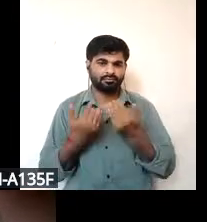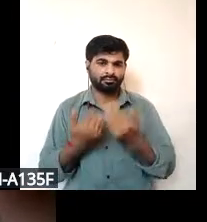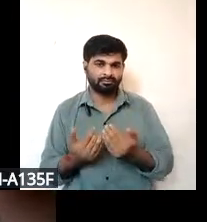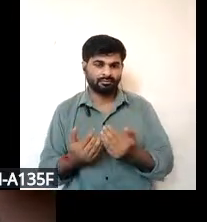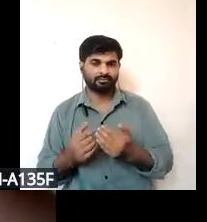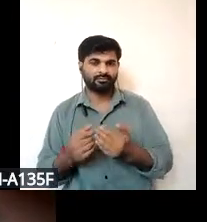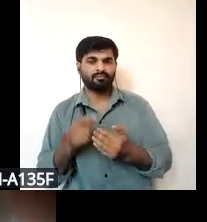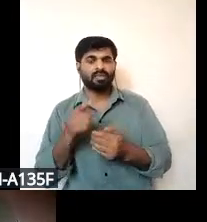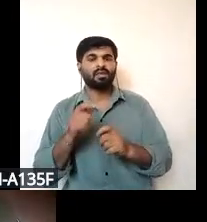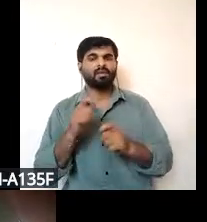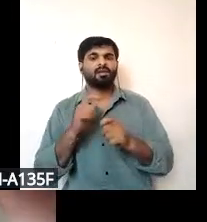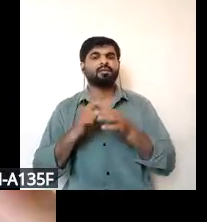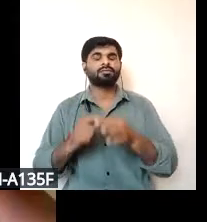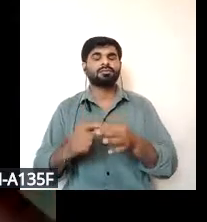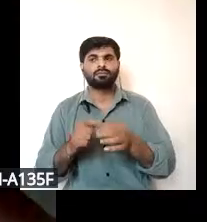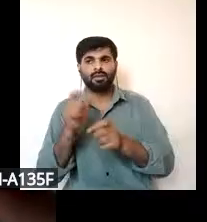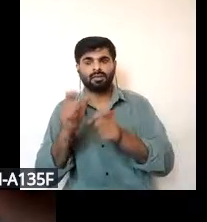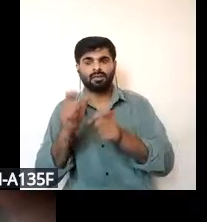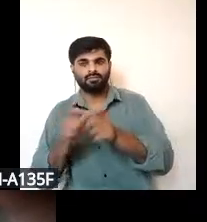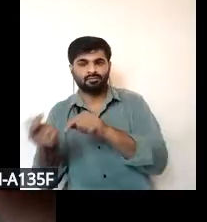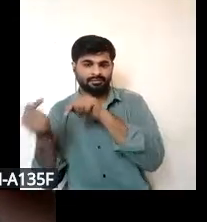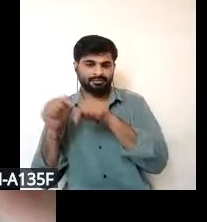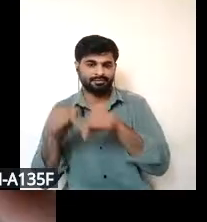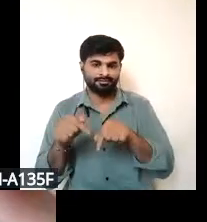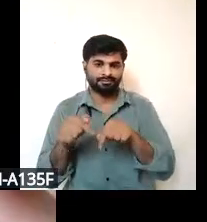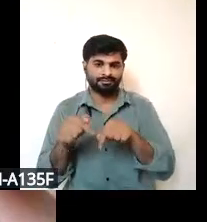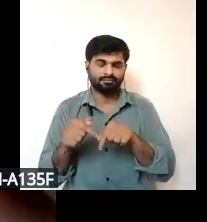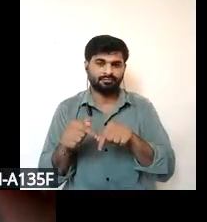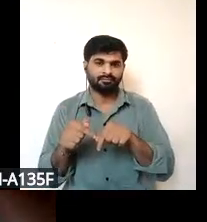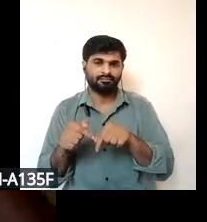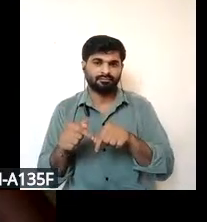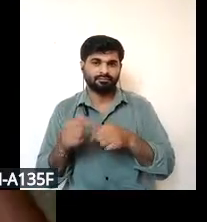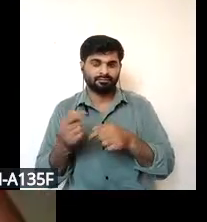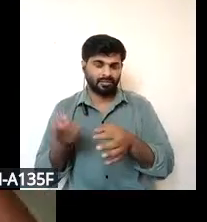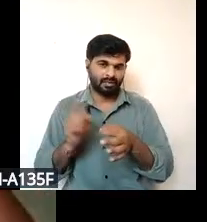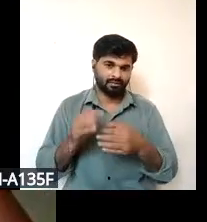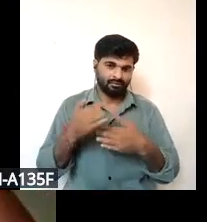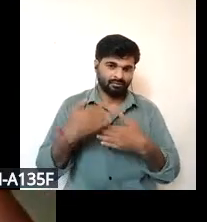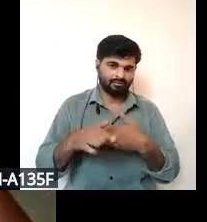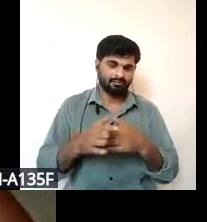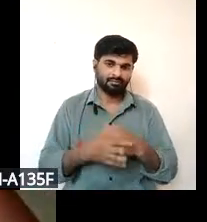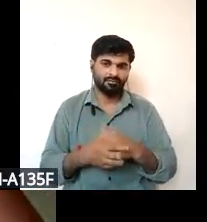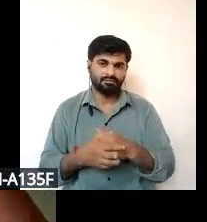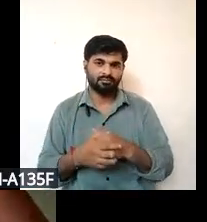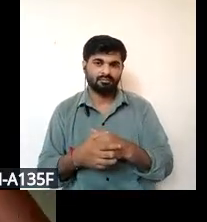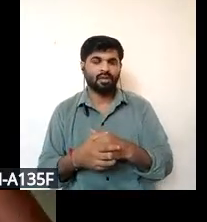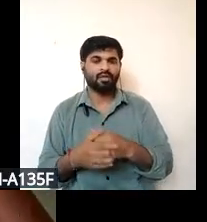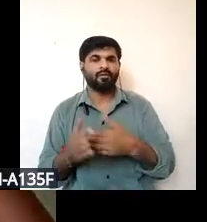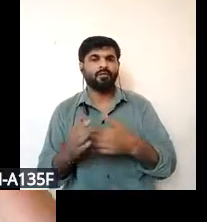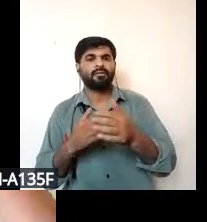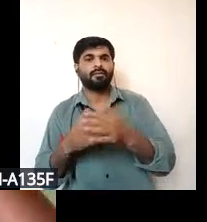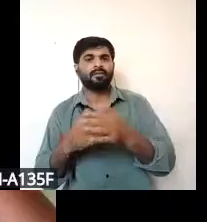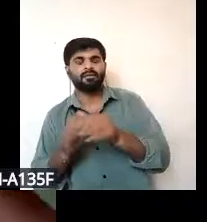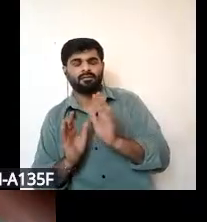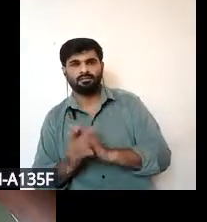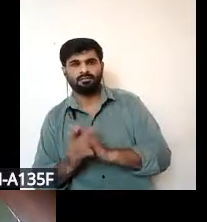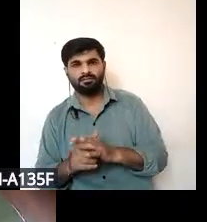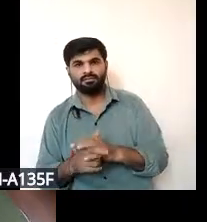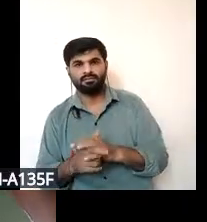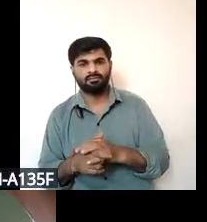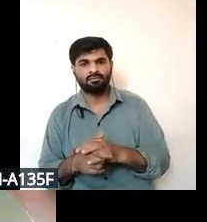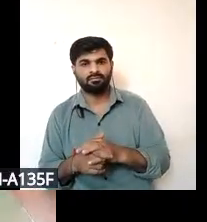who are there here in this session and who couldn't join, that if you can sort of bring in